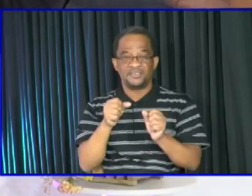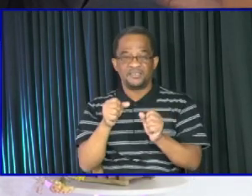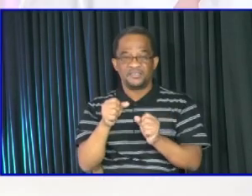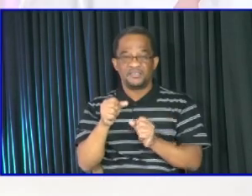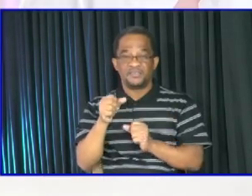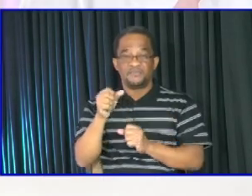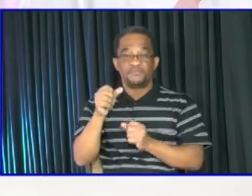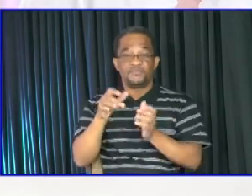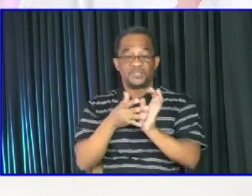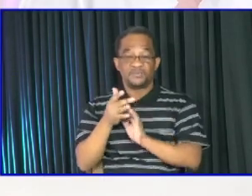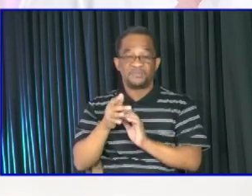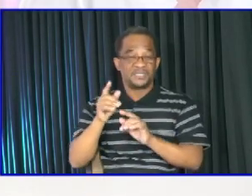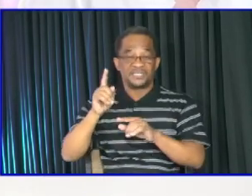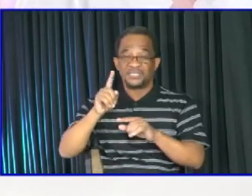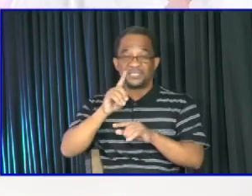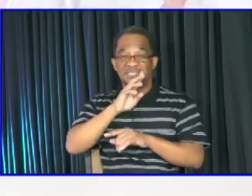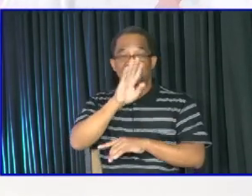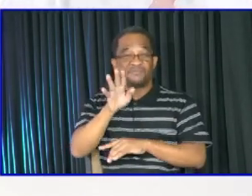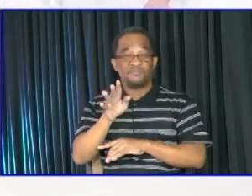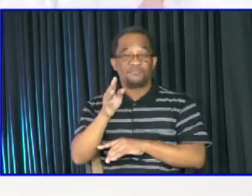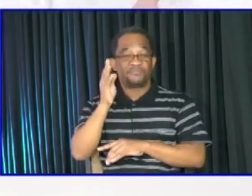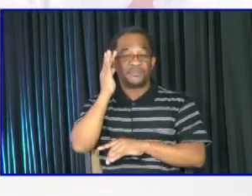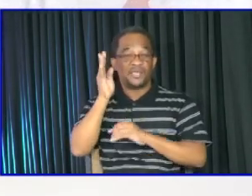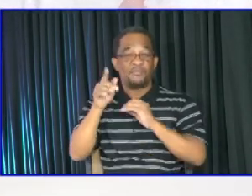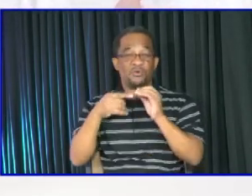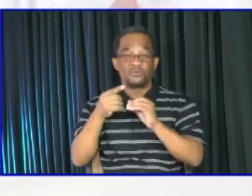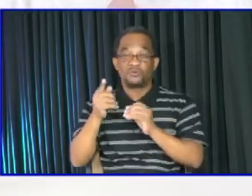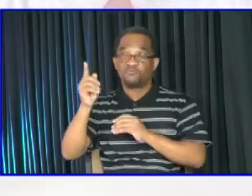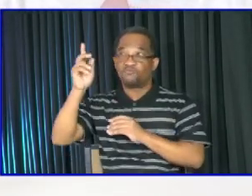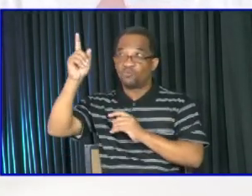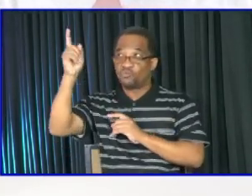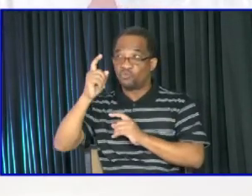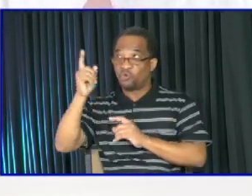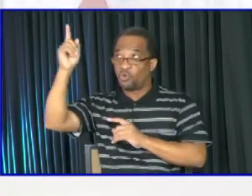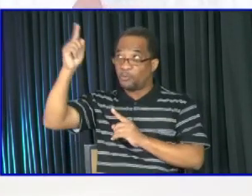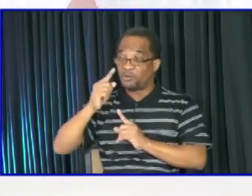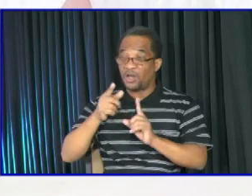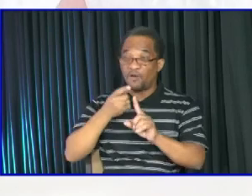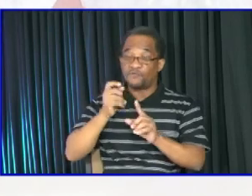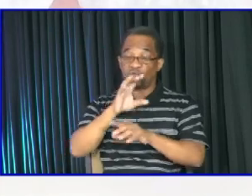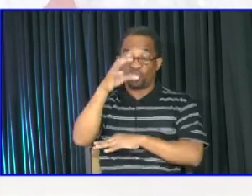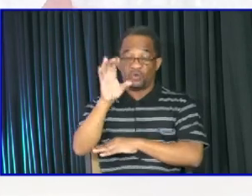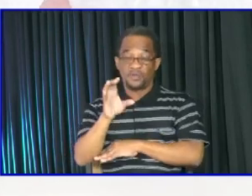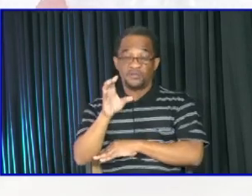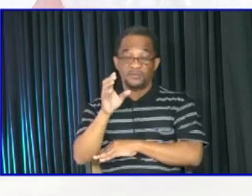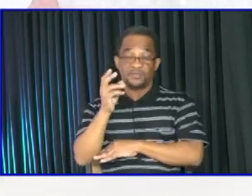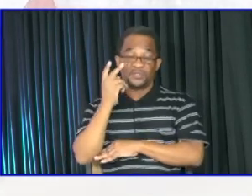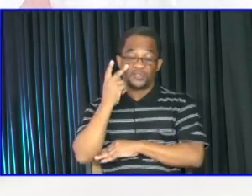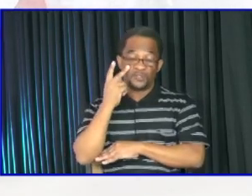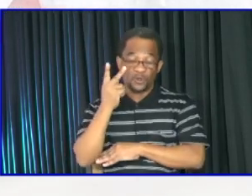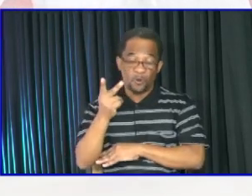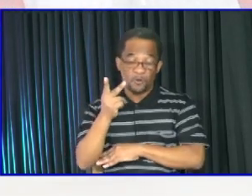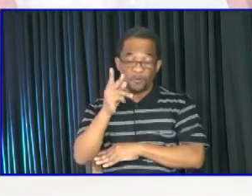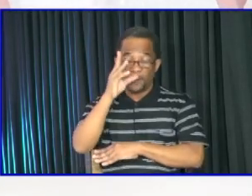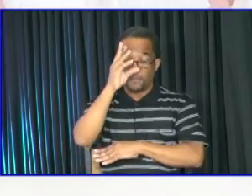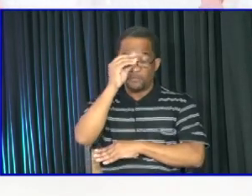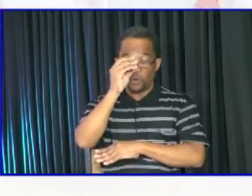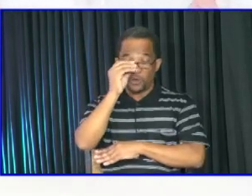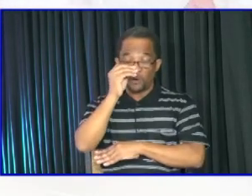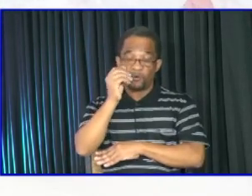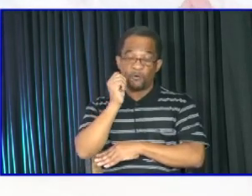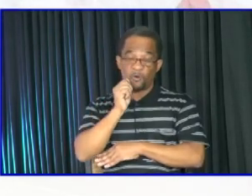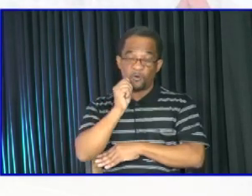he saw that boy who was abused and refused. He saw that girl who was raped